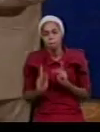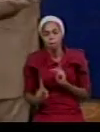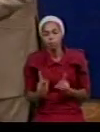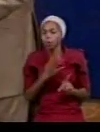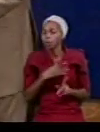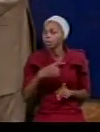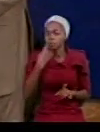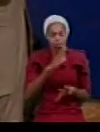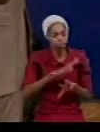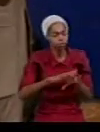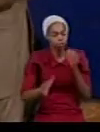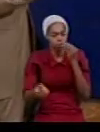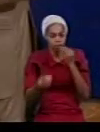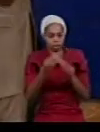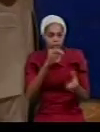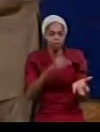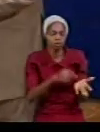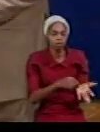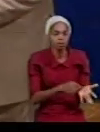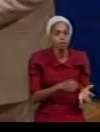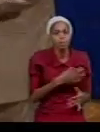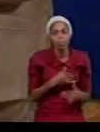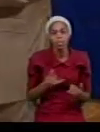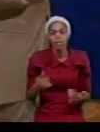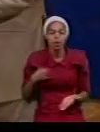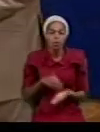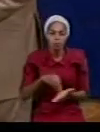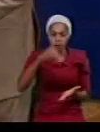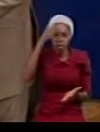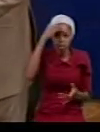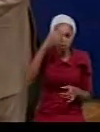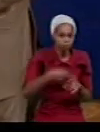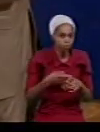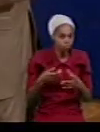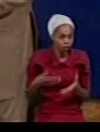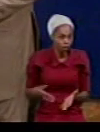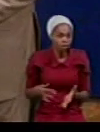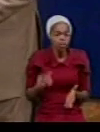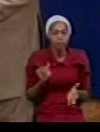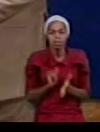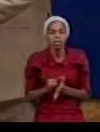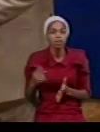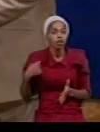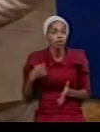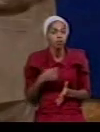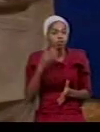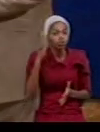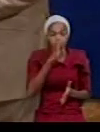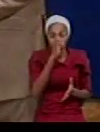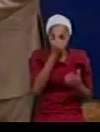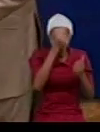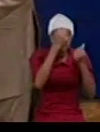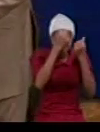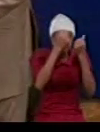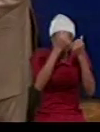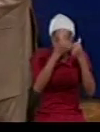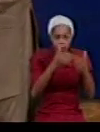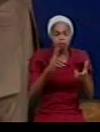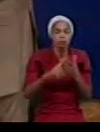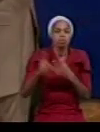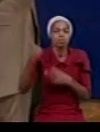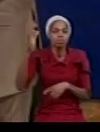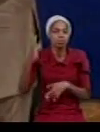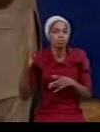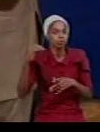that number one, we must be obedient to God, not only in the temple, but in our daily practice. Number two, we also